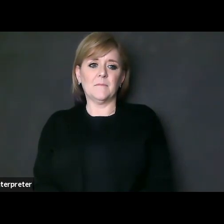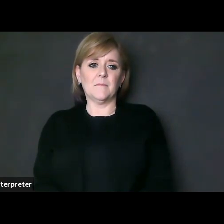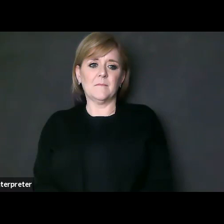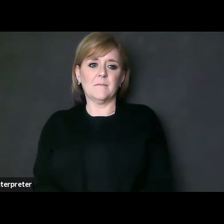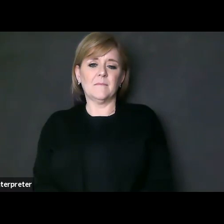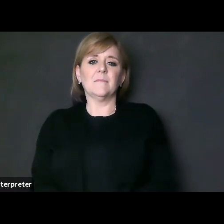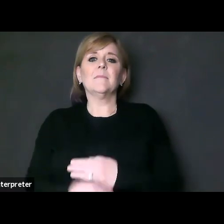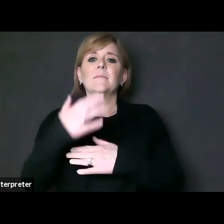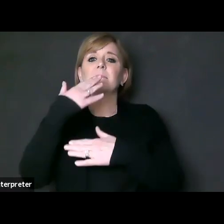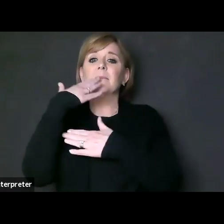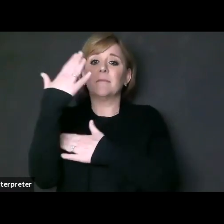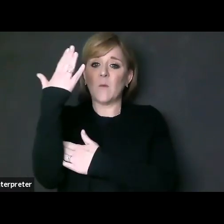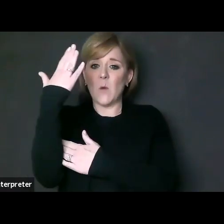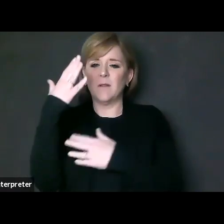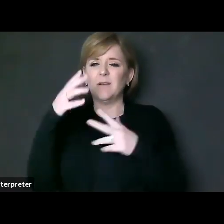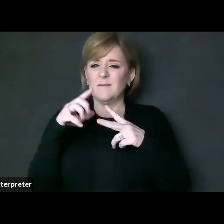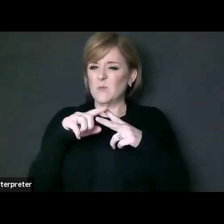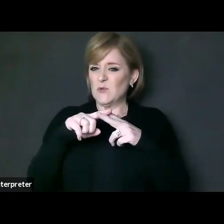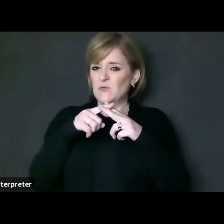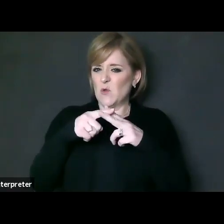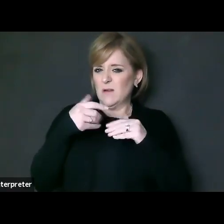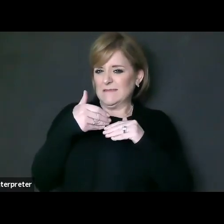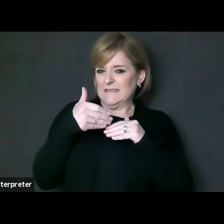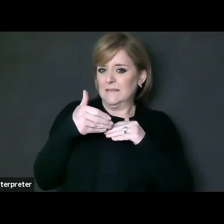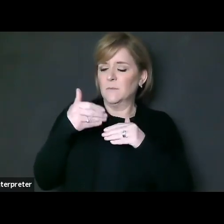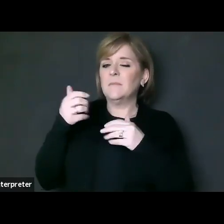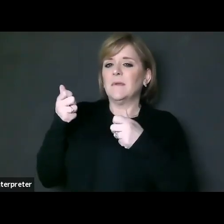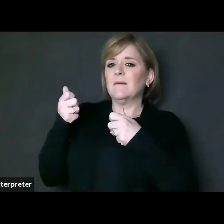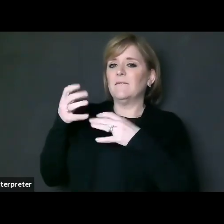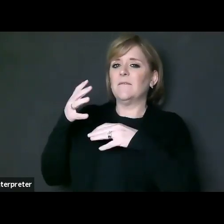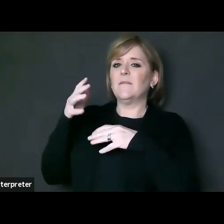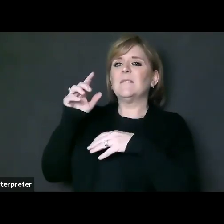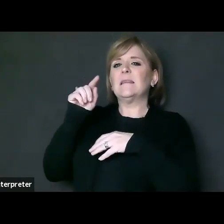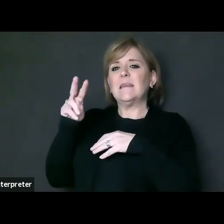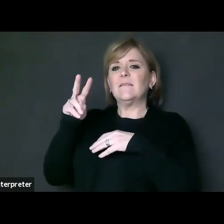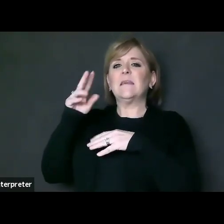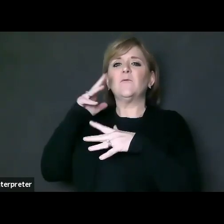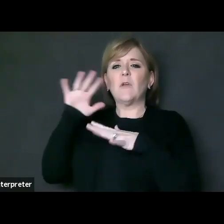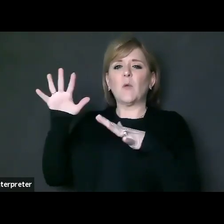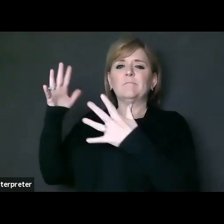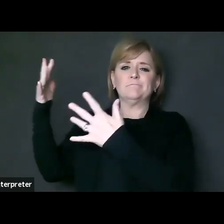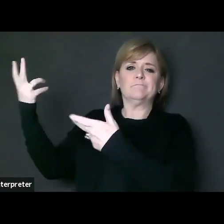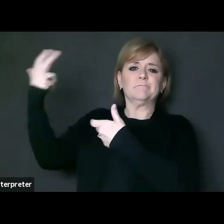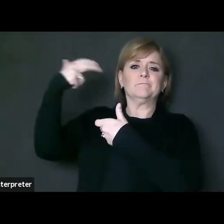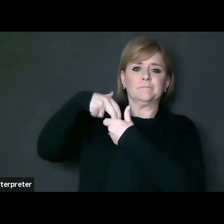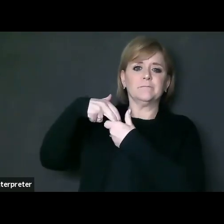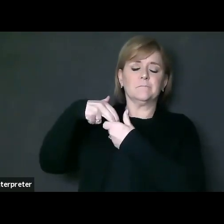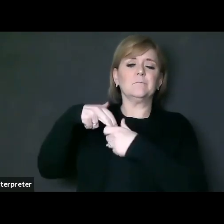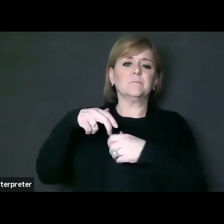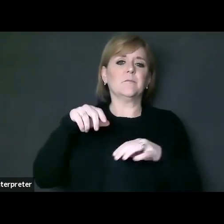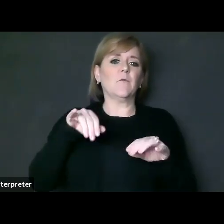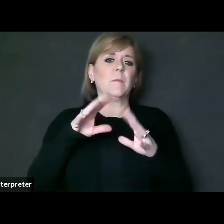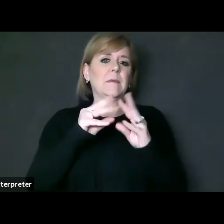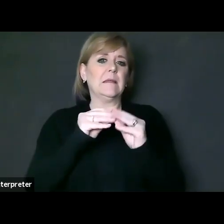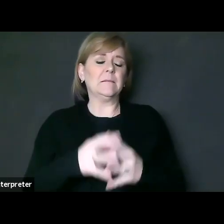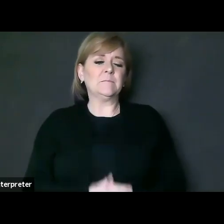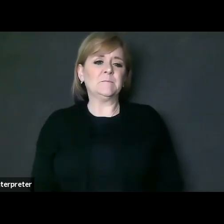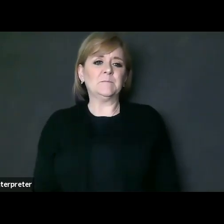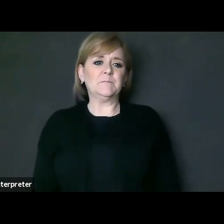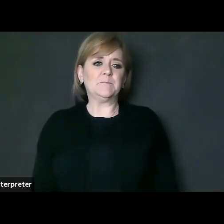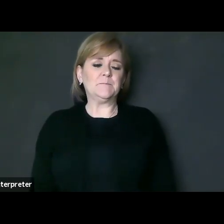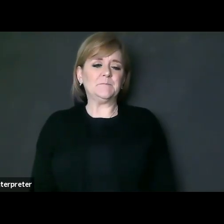Good morning. We're going to start in just a couple of seconds. We're going to give our media partners a few seconds to jump in on this.